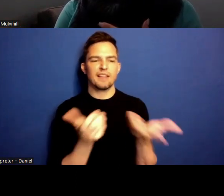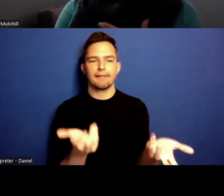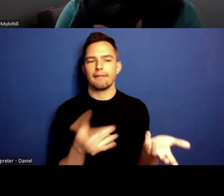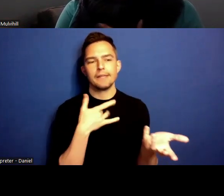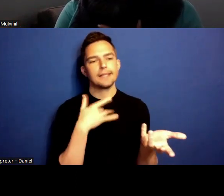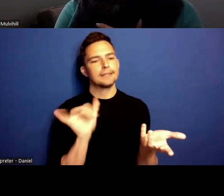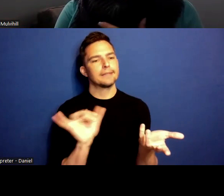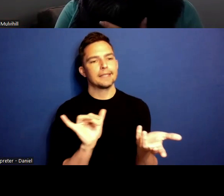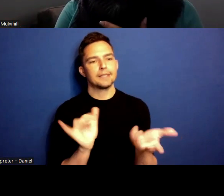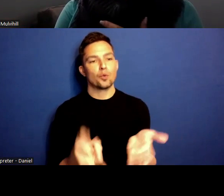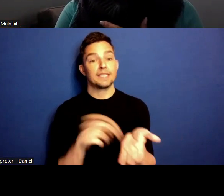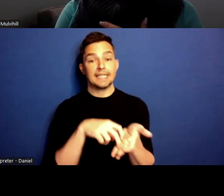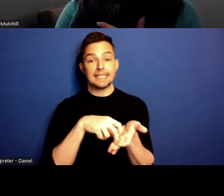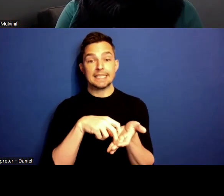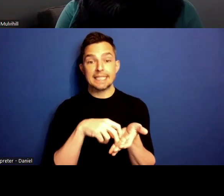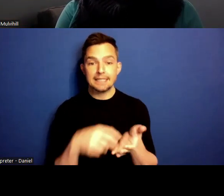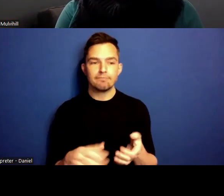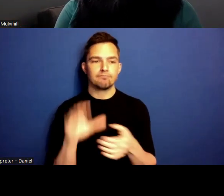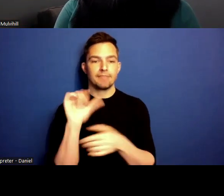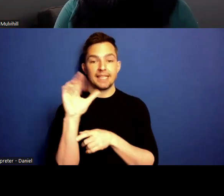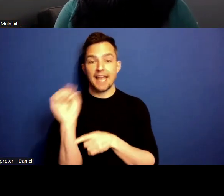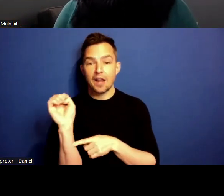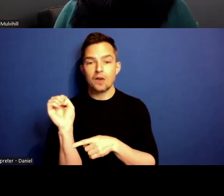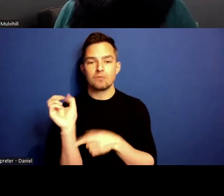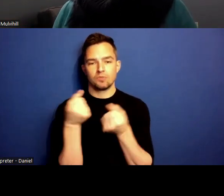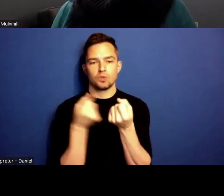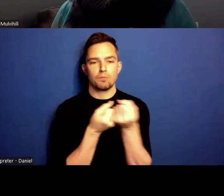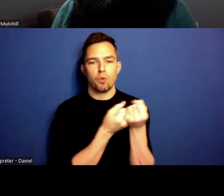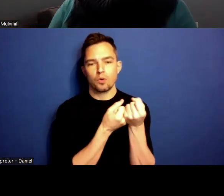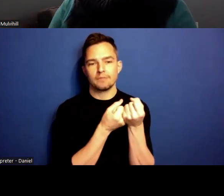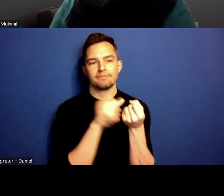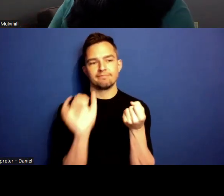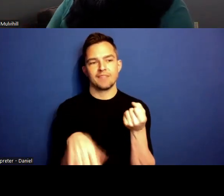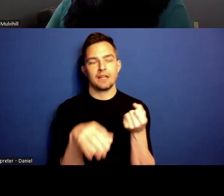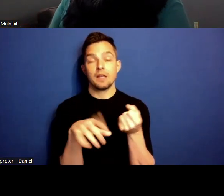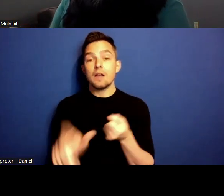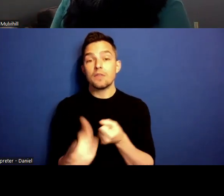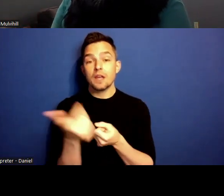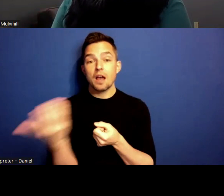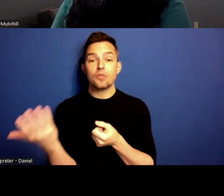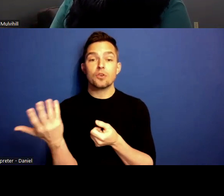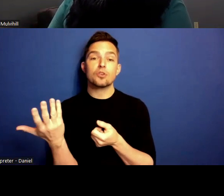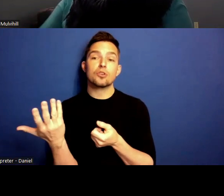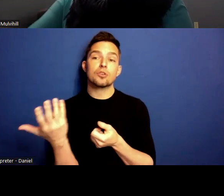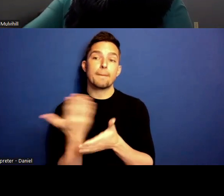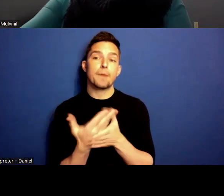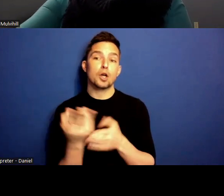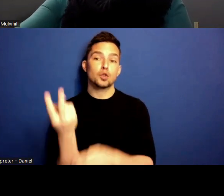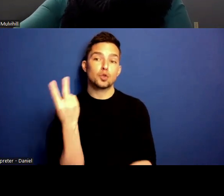of resiliency and care and support. The kind of part 2